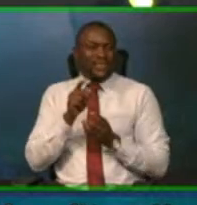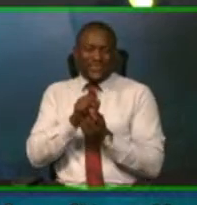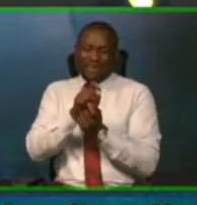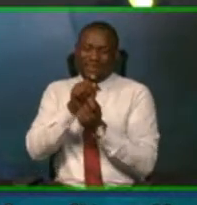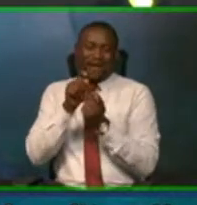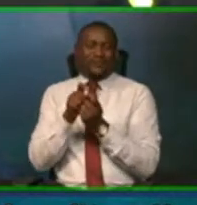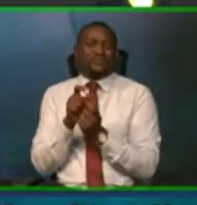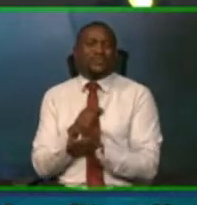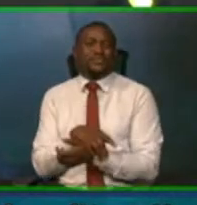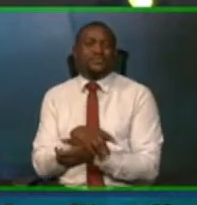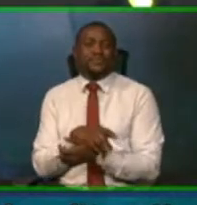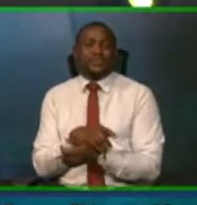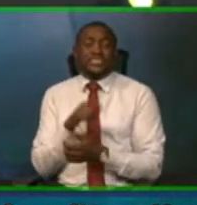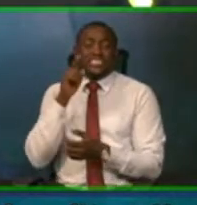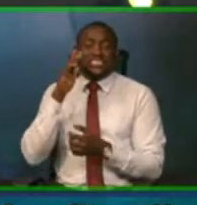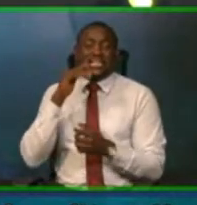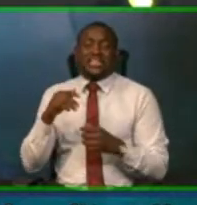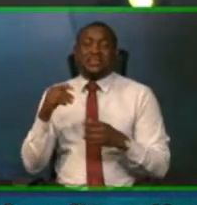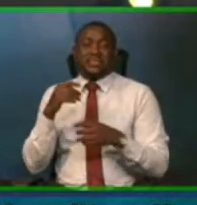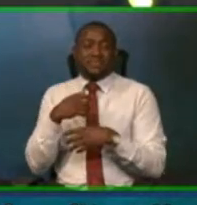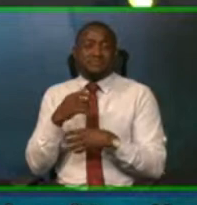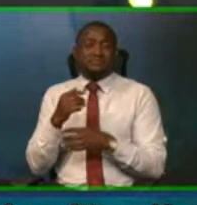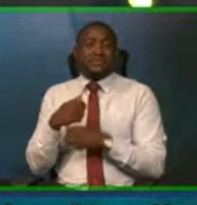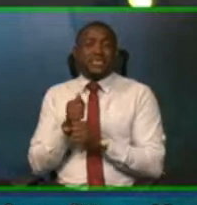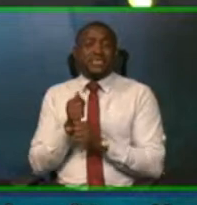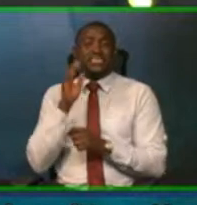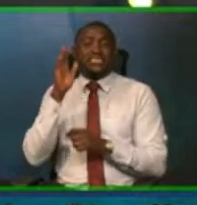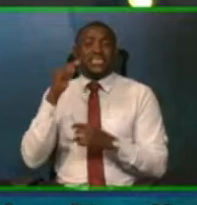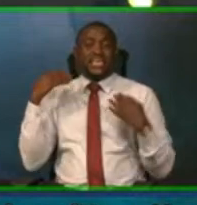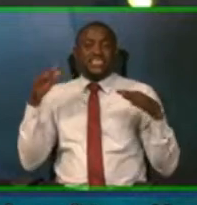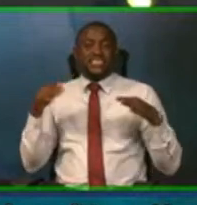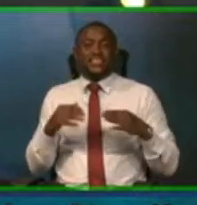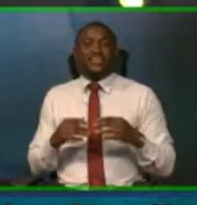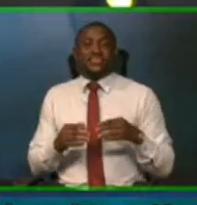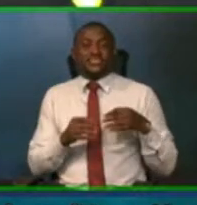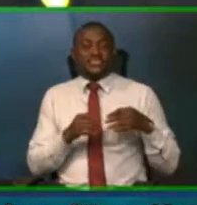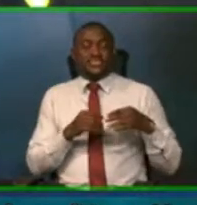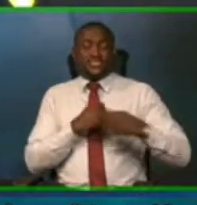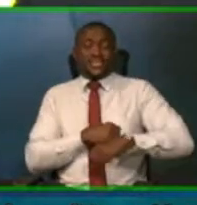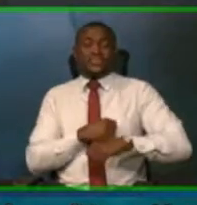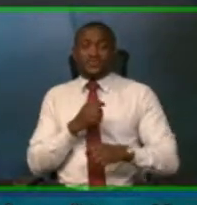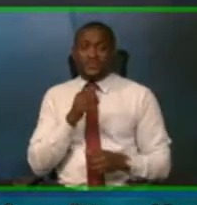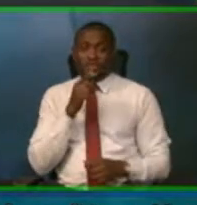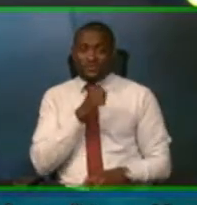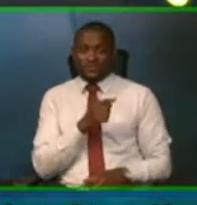He shall keep his angels charge over you. You see, let me tell you,